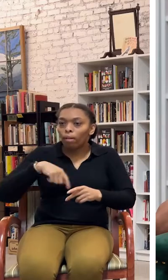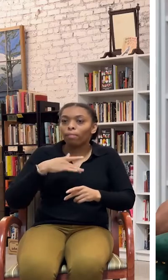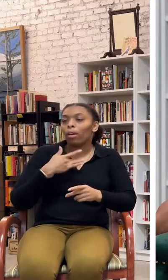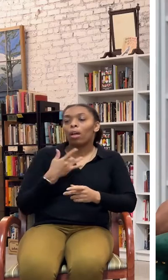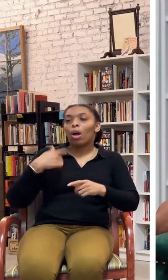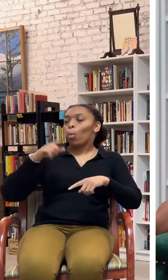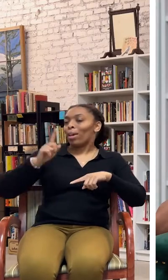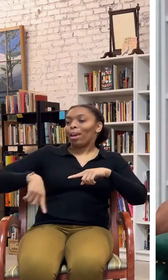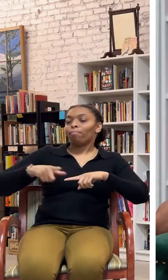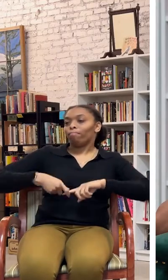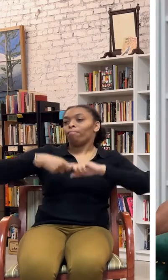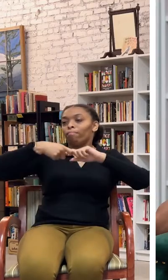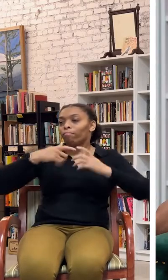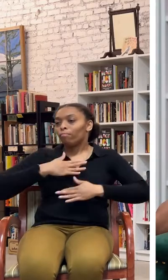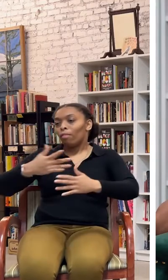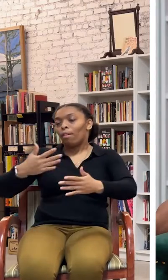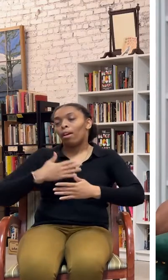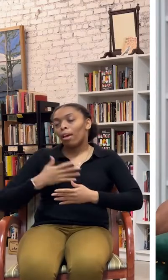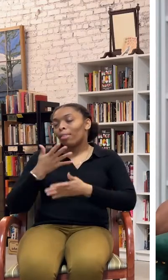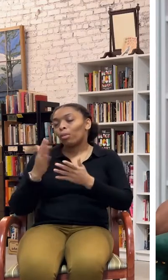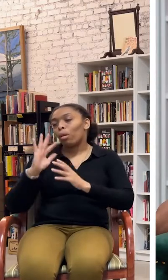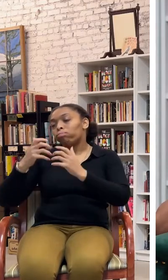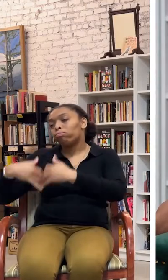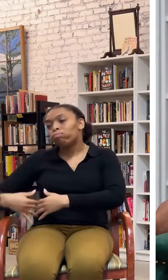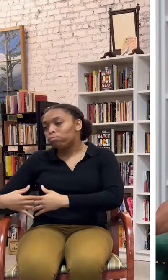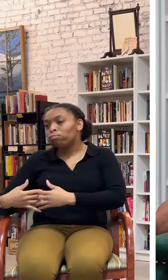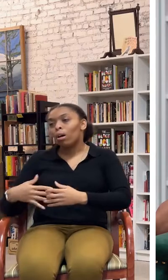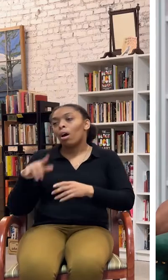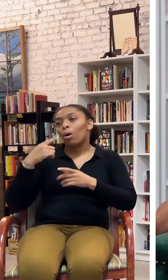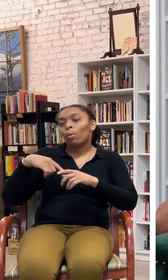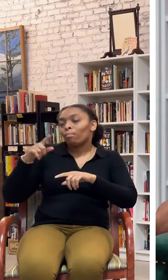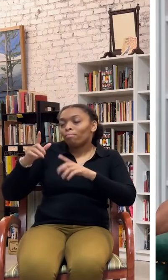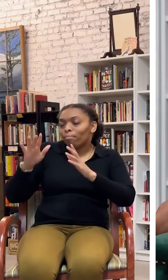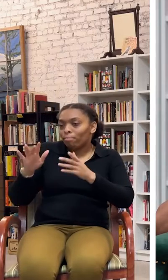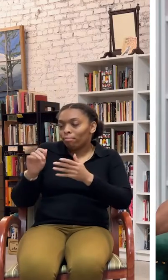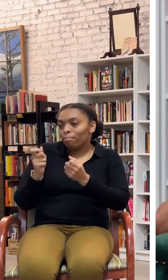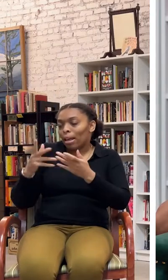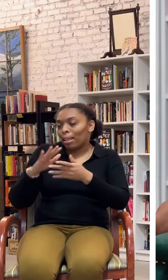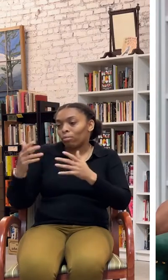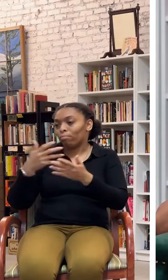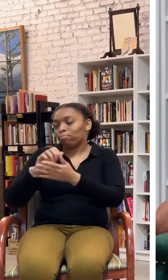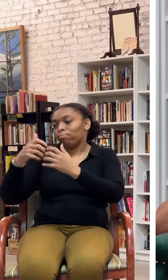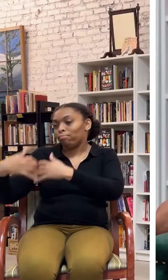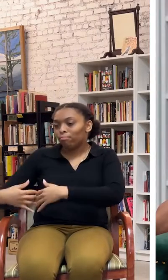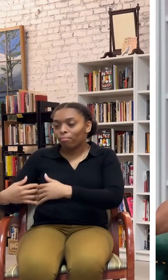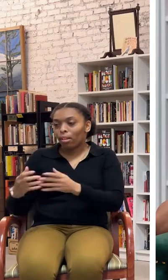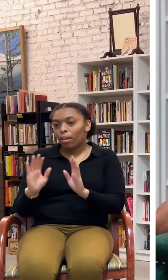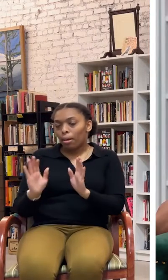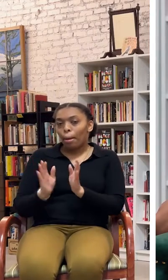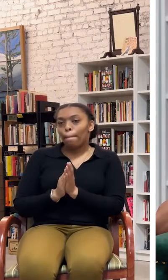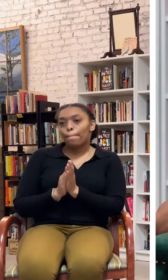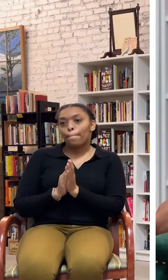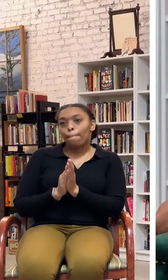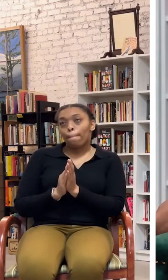do, things are gonna fall apart. So and so is not gonna get taken care of. The appointment's not gonna be made to, whatever. The things are not gonna be held up. And